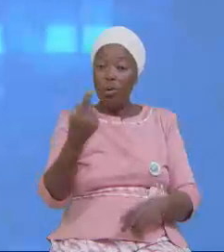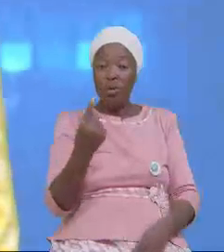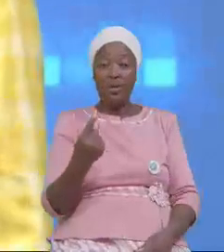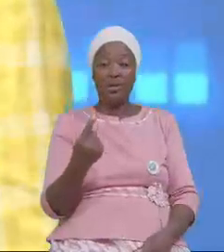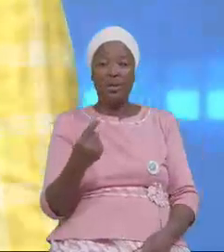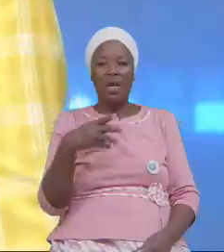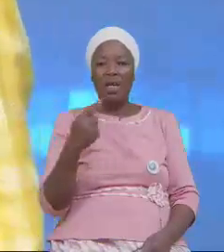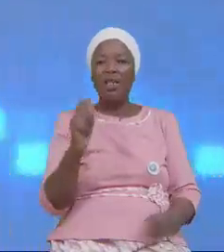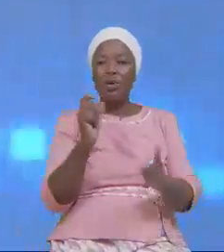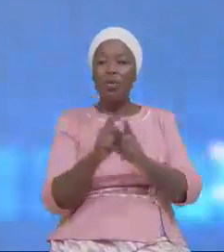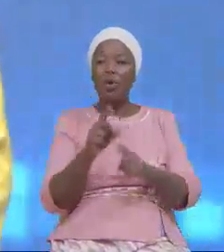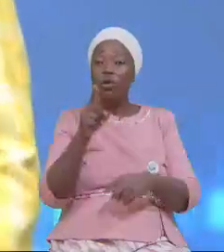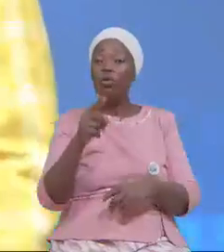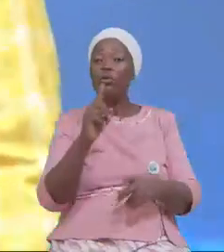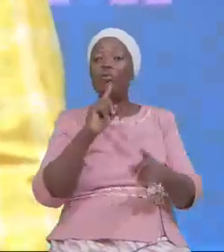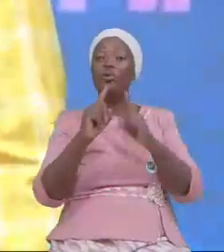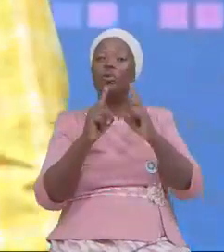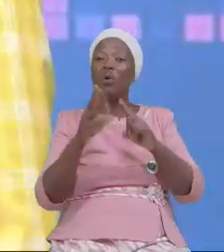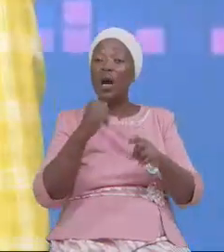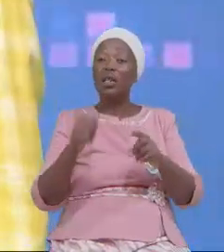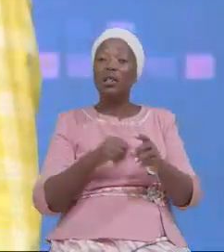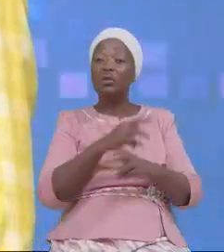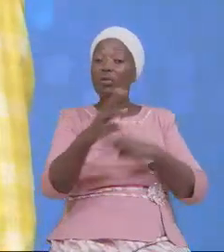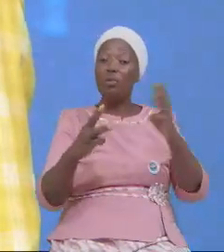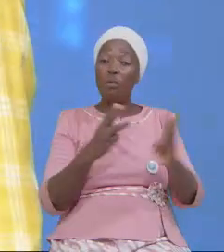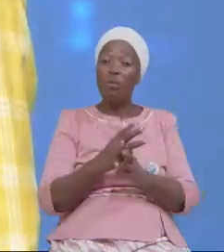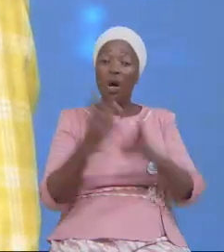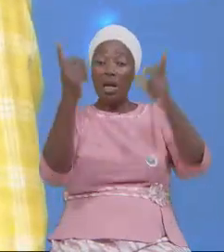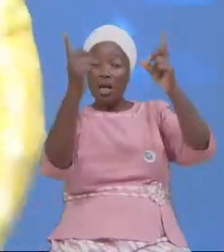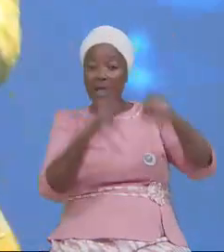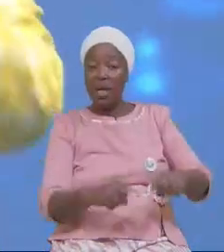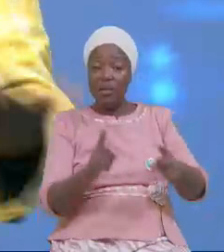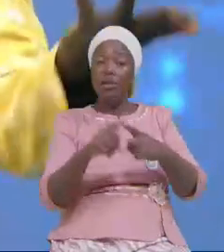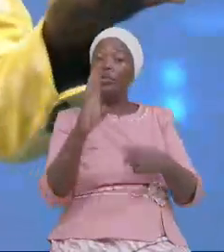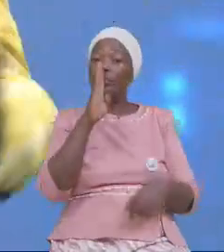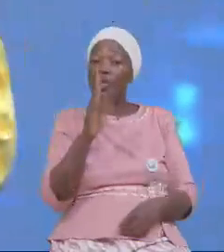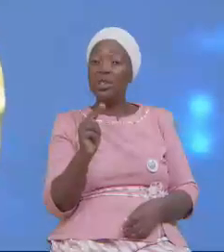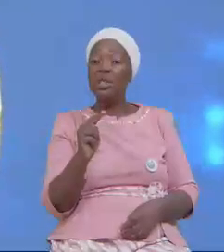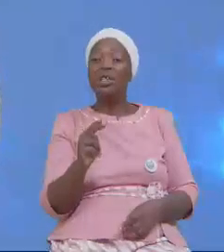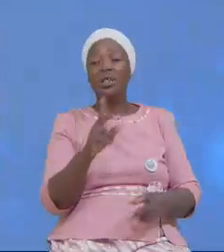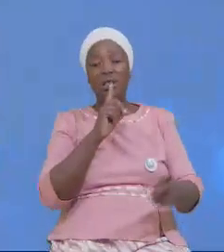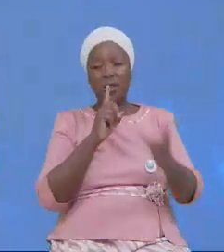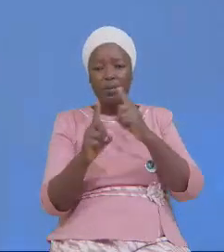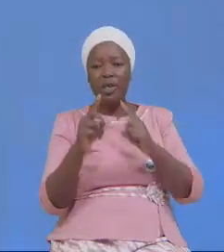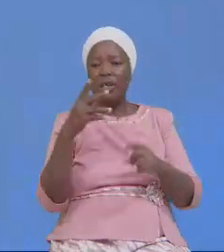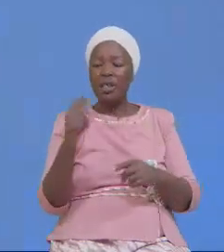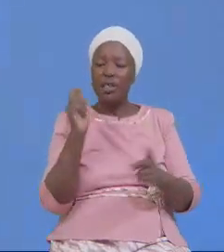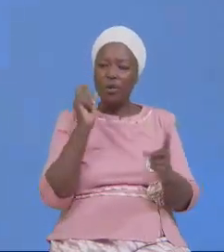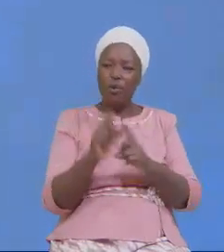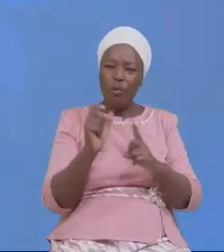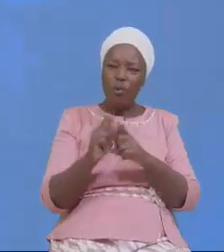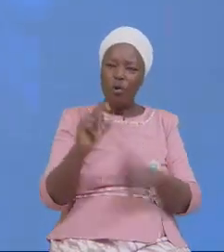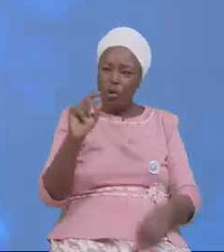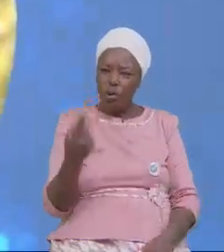you spoke, and the worlds came into existence. Speak the word